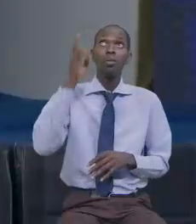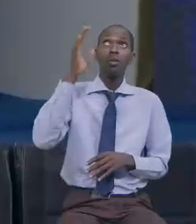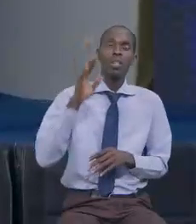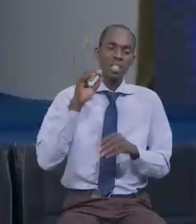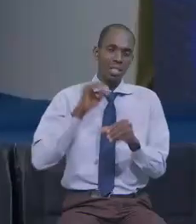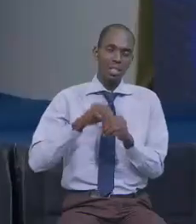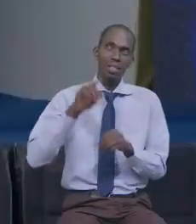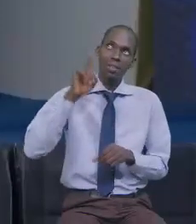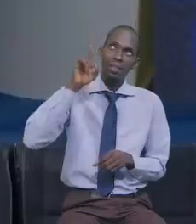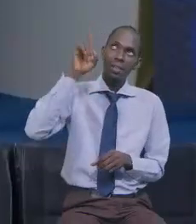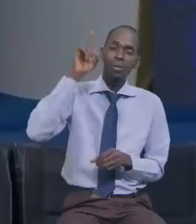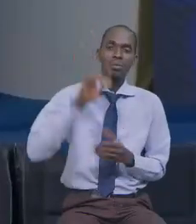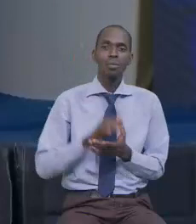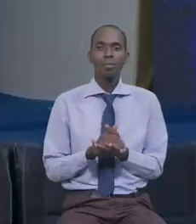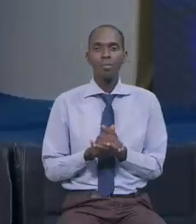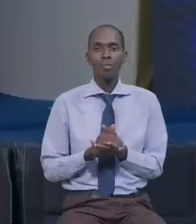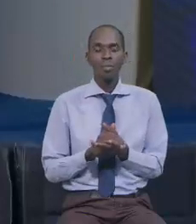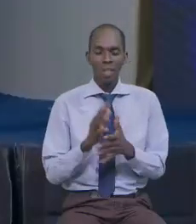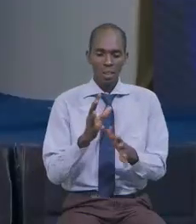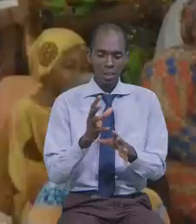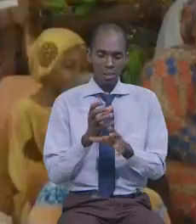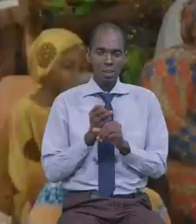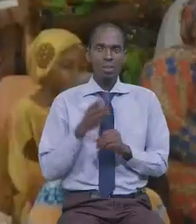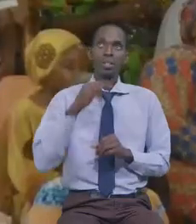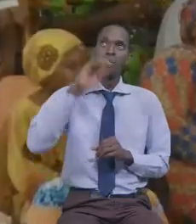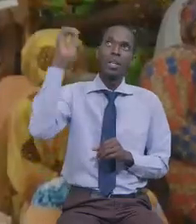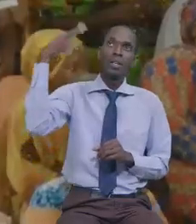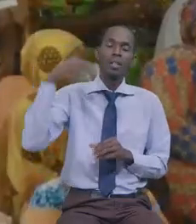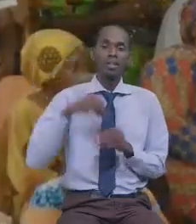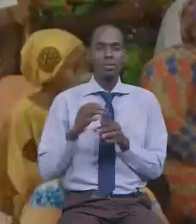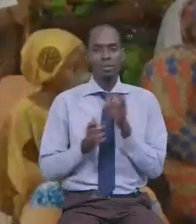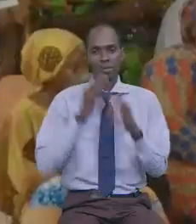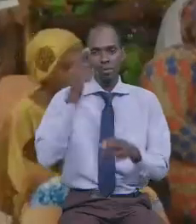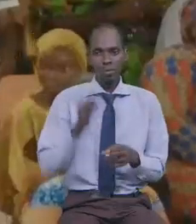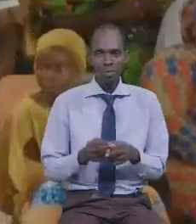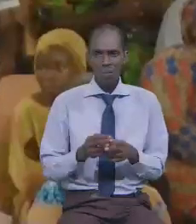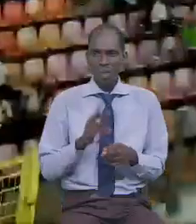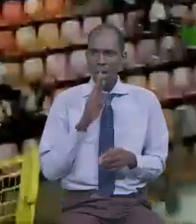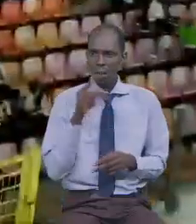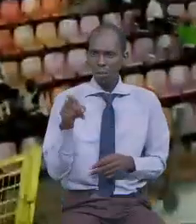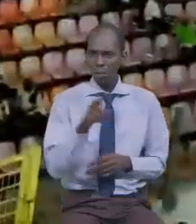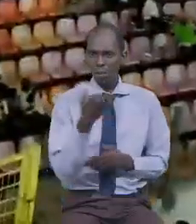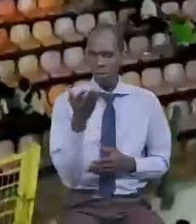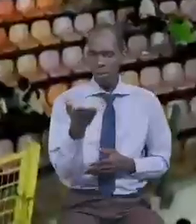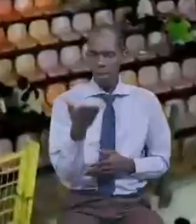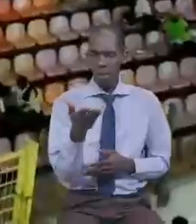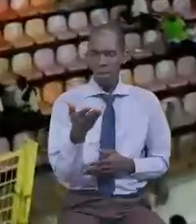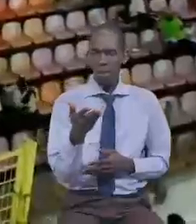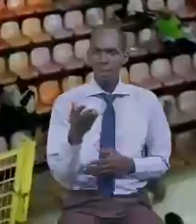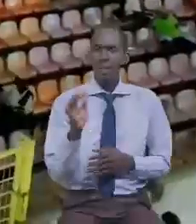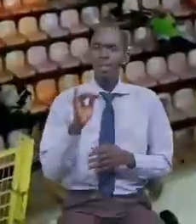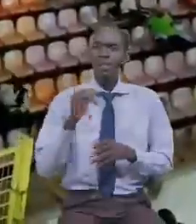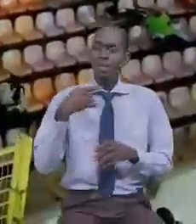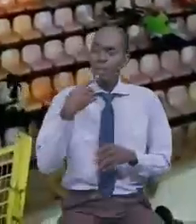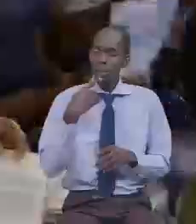Him. Receive the grace. Are you there? Receive the